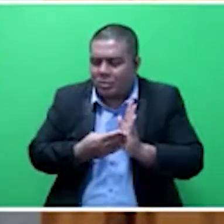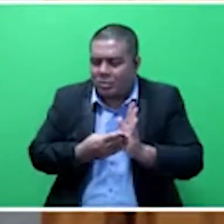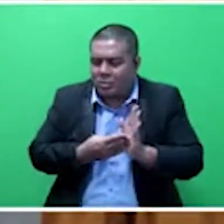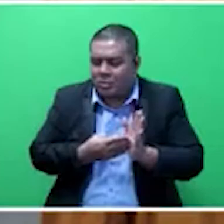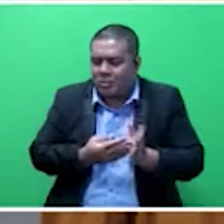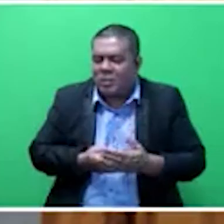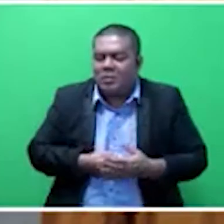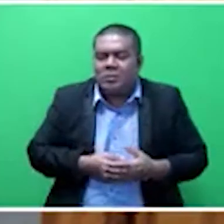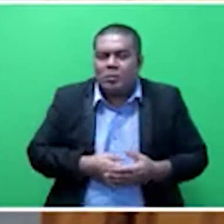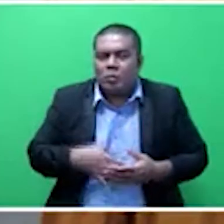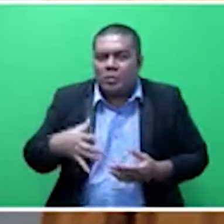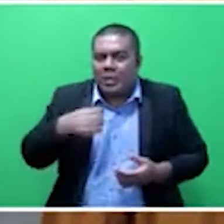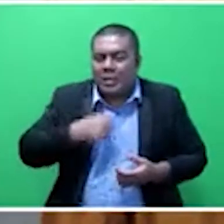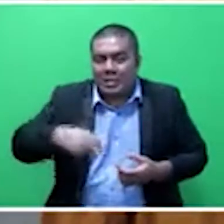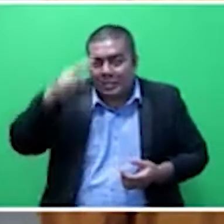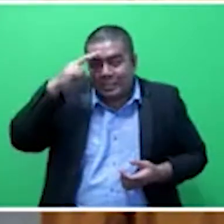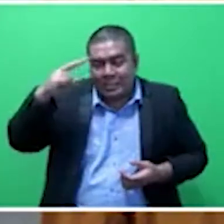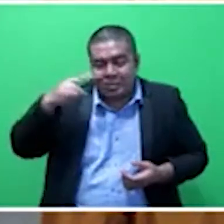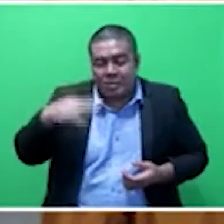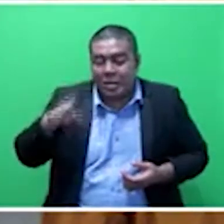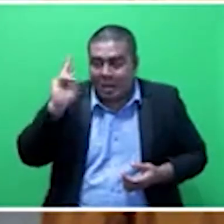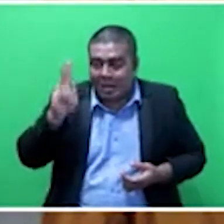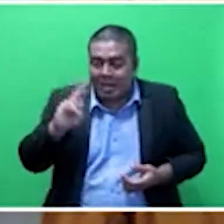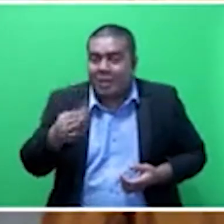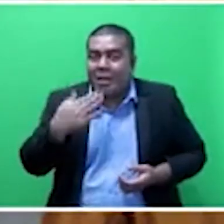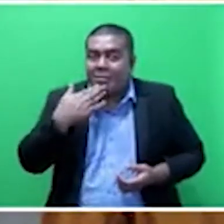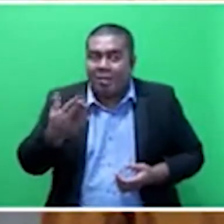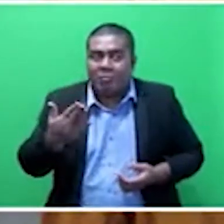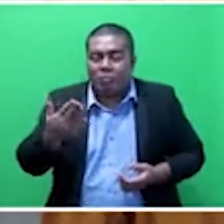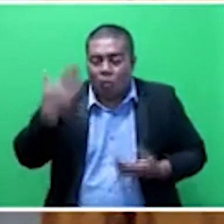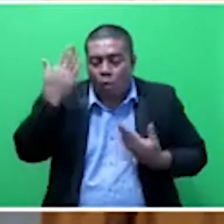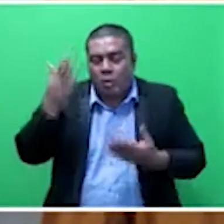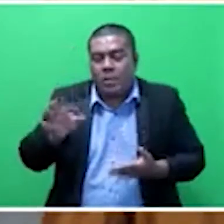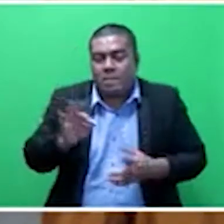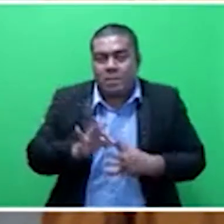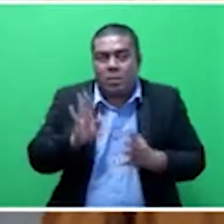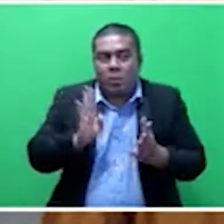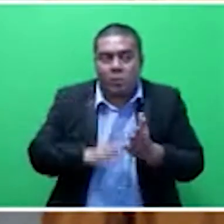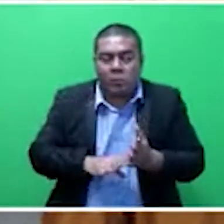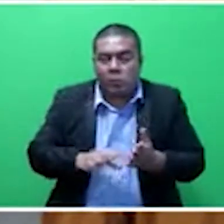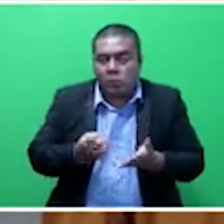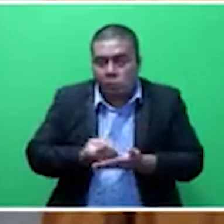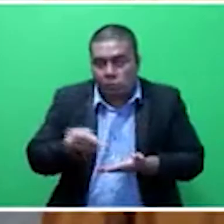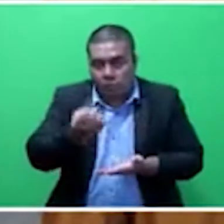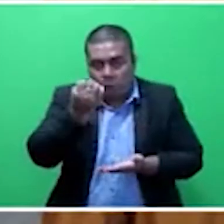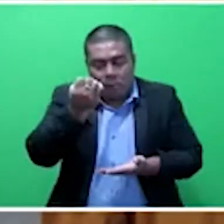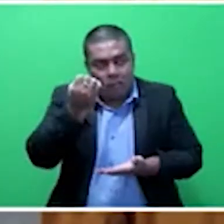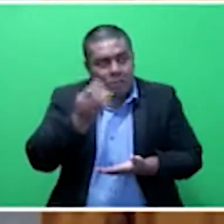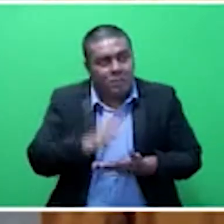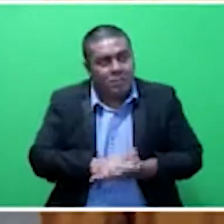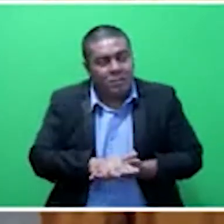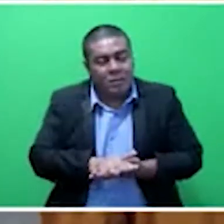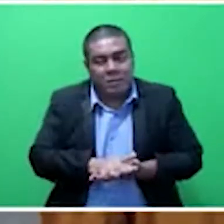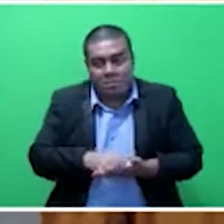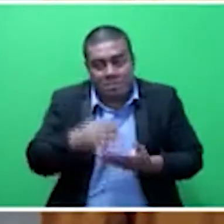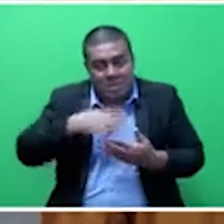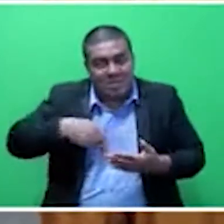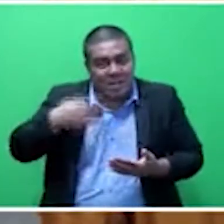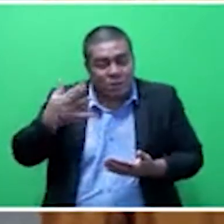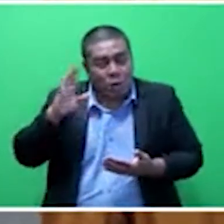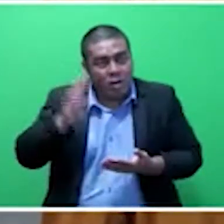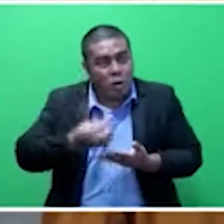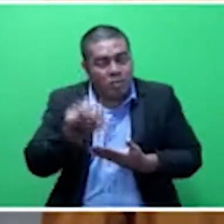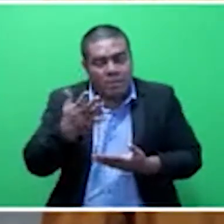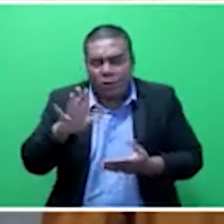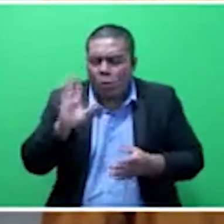greater height. With these sentiments, once again, I thank our Honourable Prime Minister, Minister of Economy, and his team for his effort in putting a wonderful